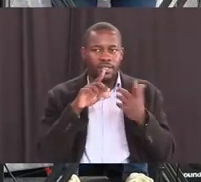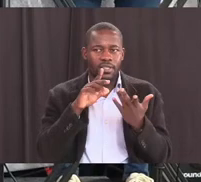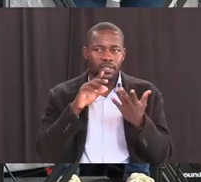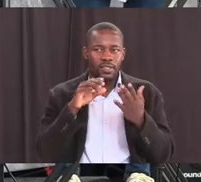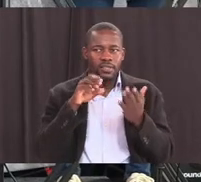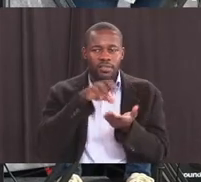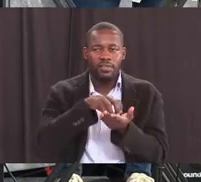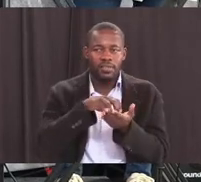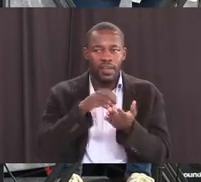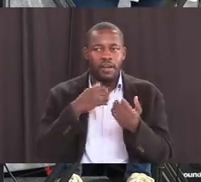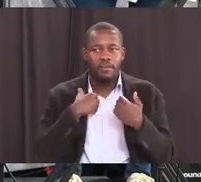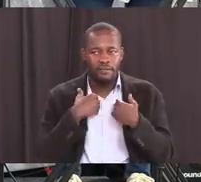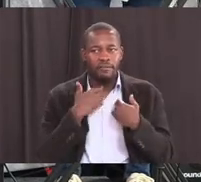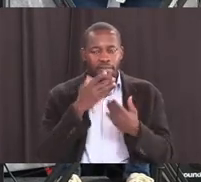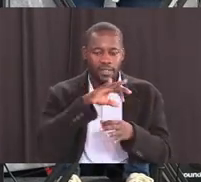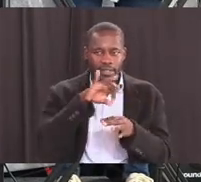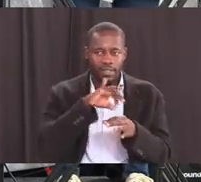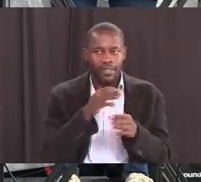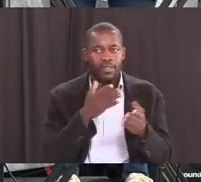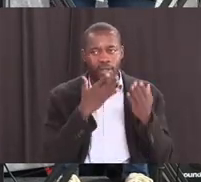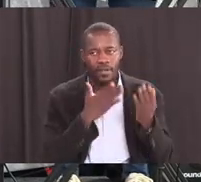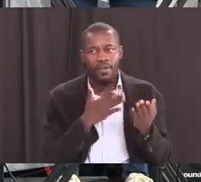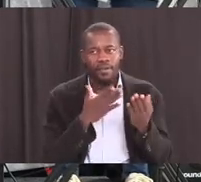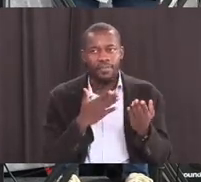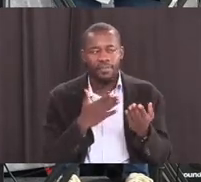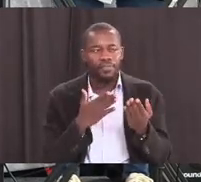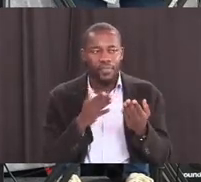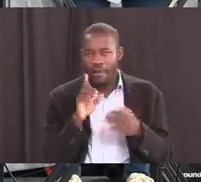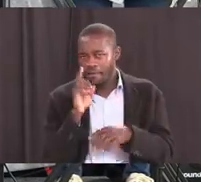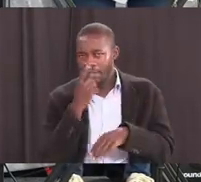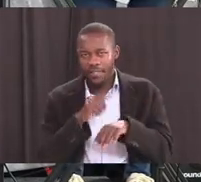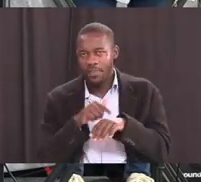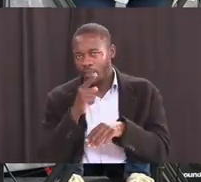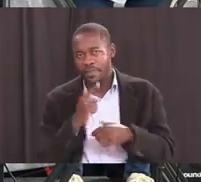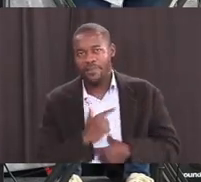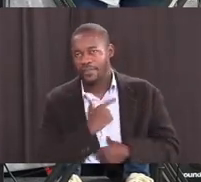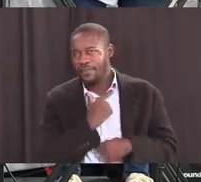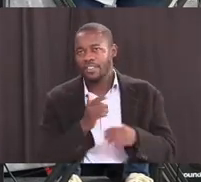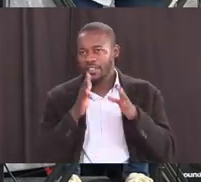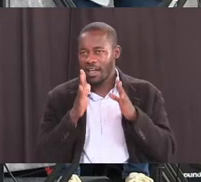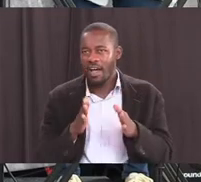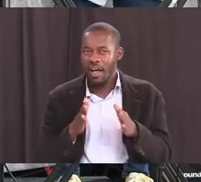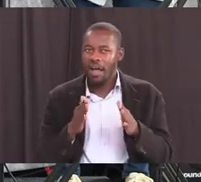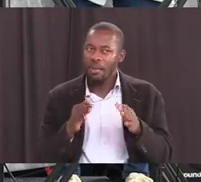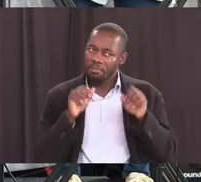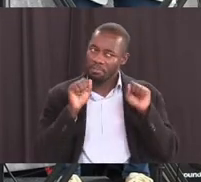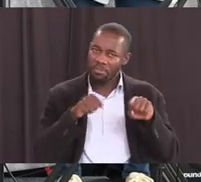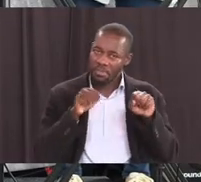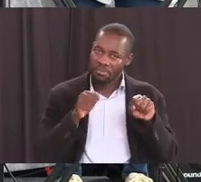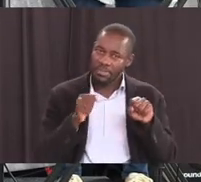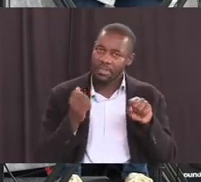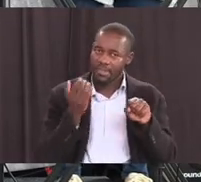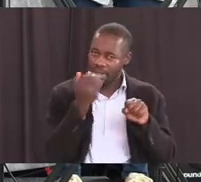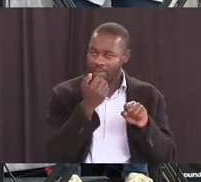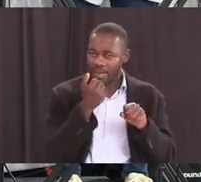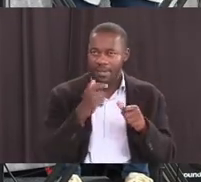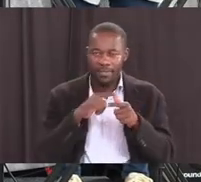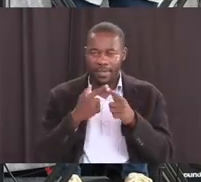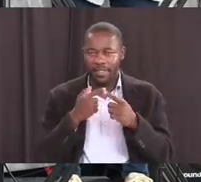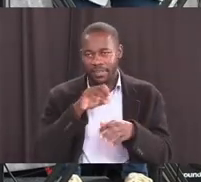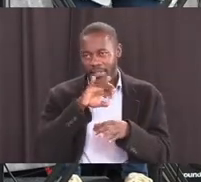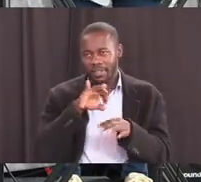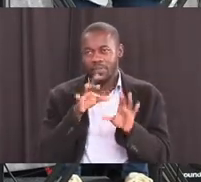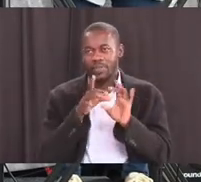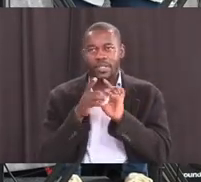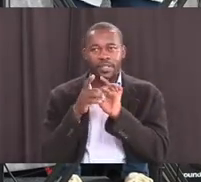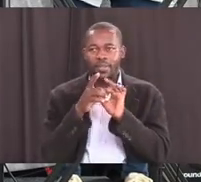if you are joining us for the first time and you filled out the card, please just slip it into the box so that we can get in touch with you. And